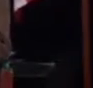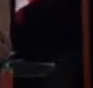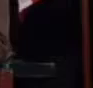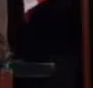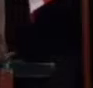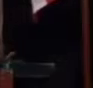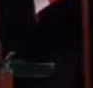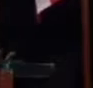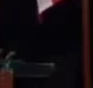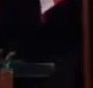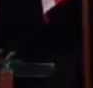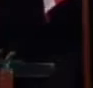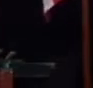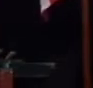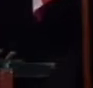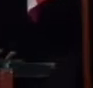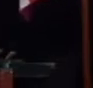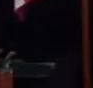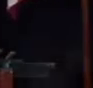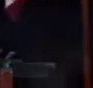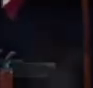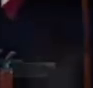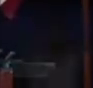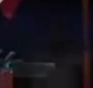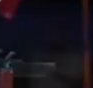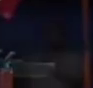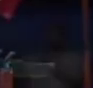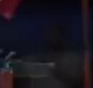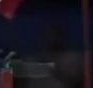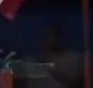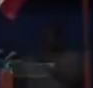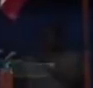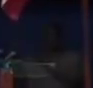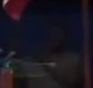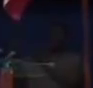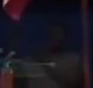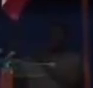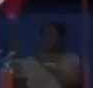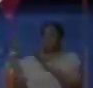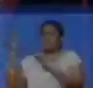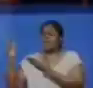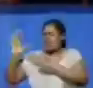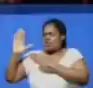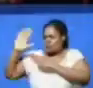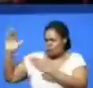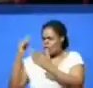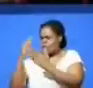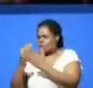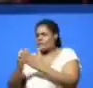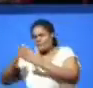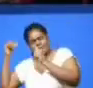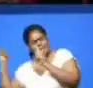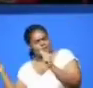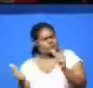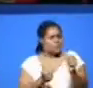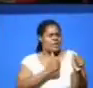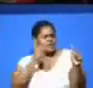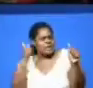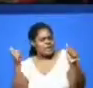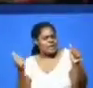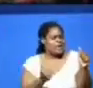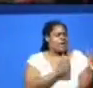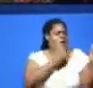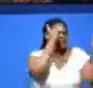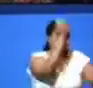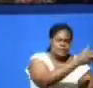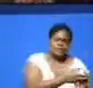life. All your life. So that you could surrender now and give every praise